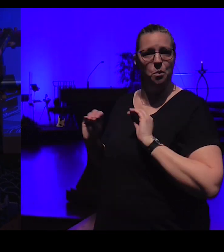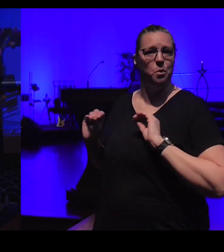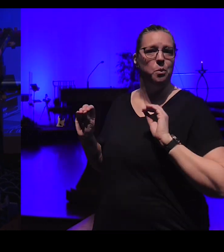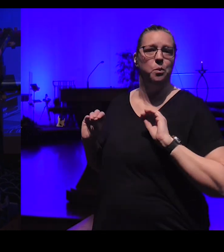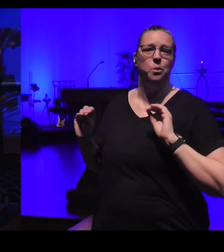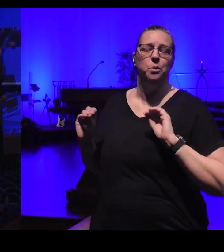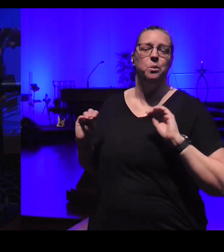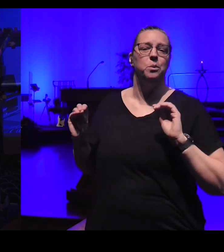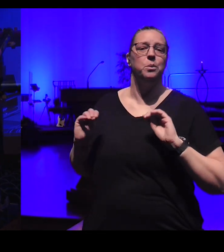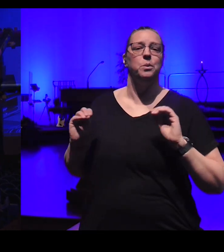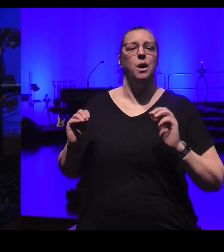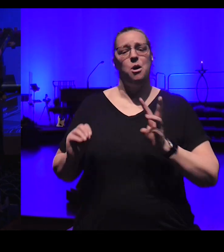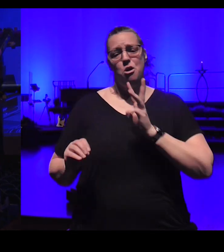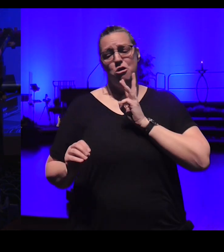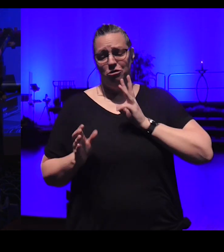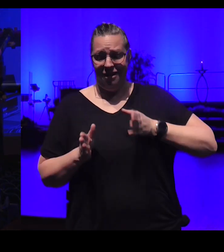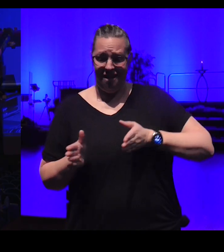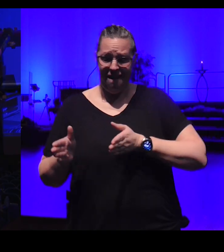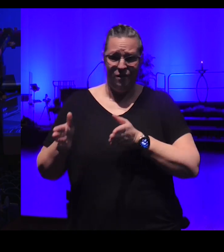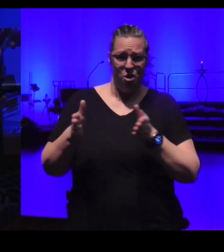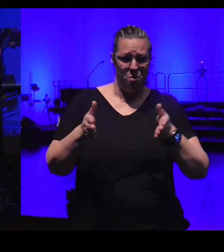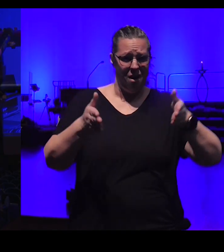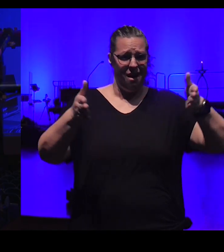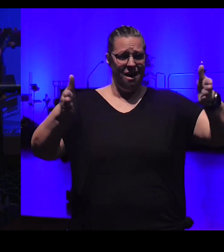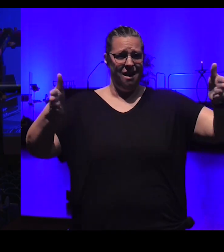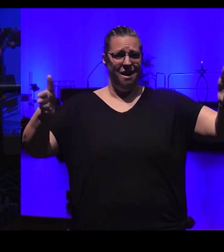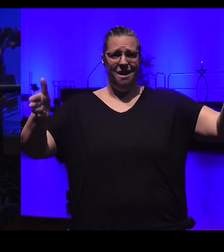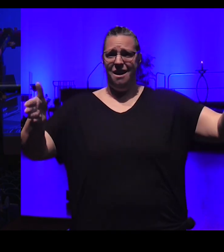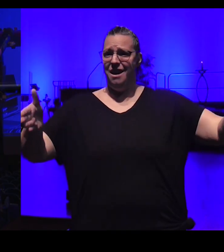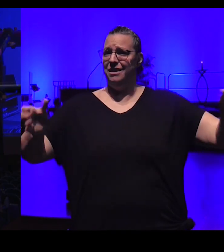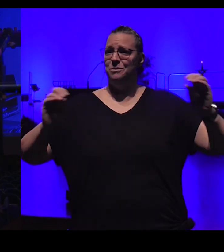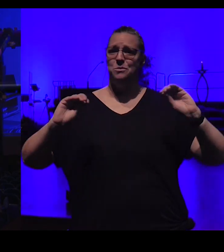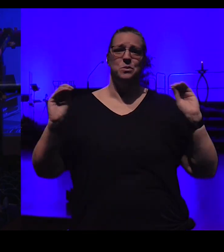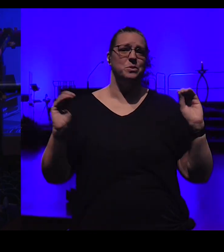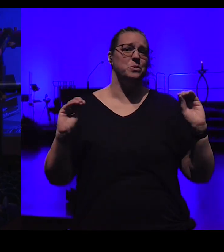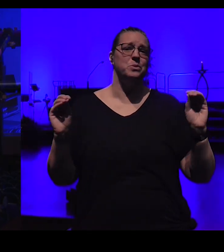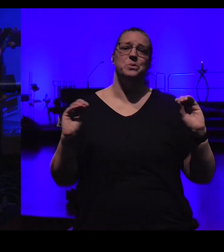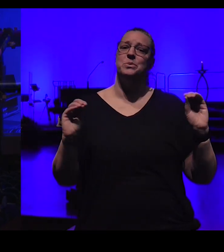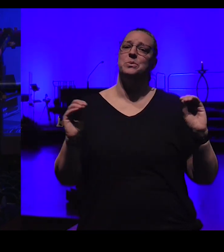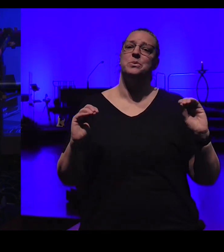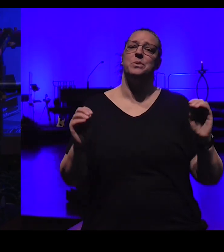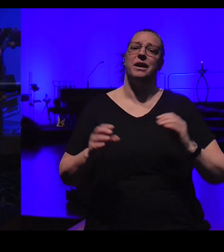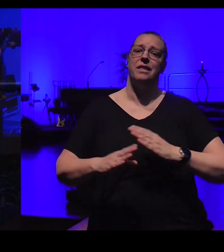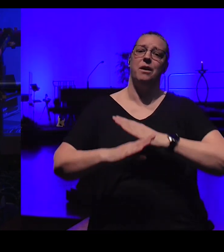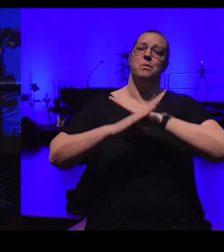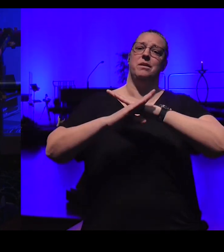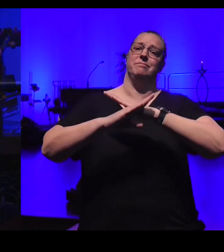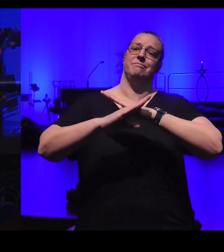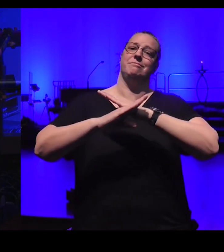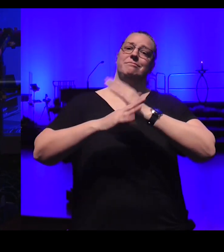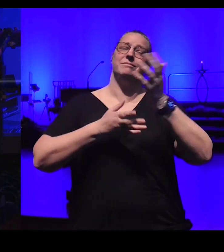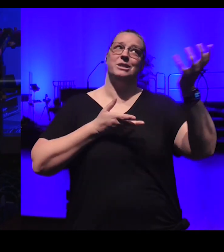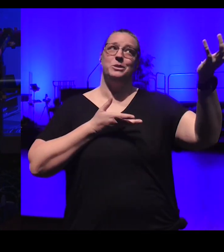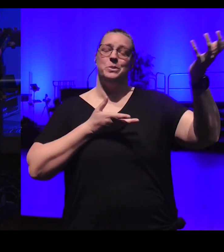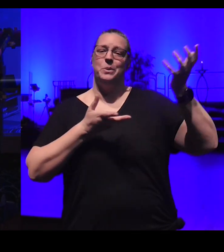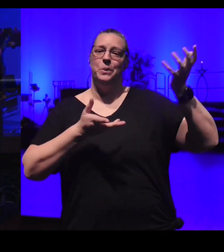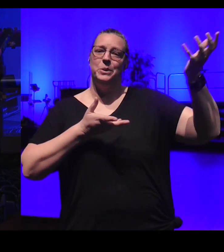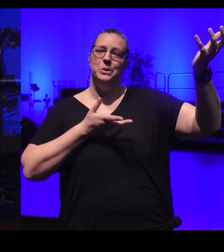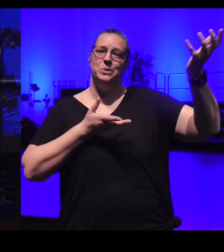enough, ain't no river wide enough to keep me from getting